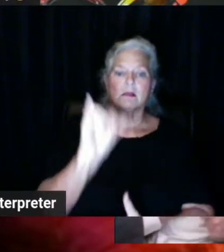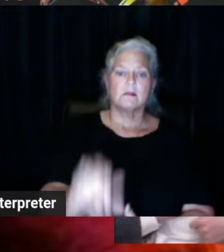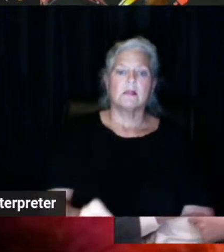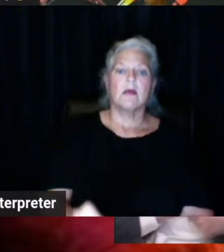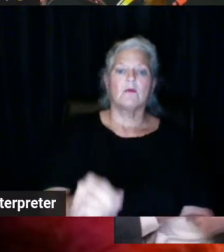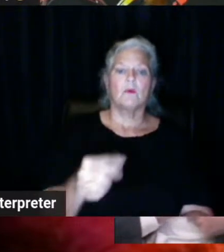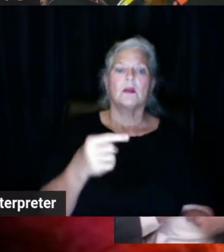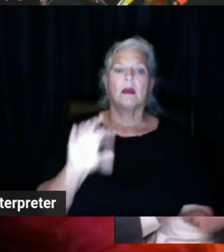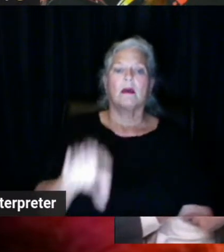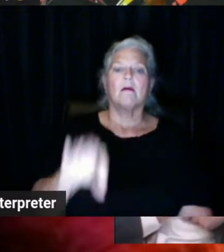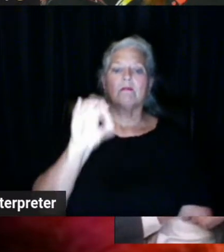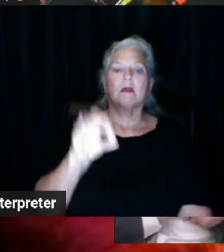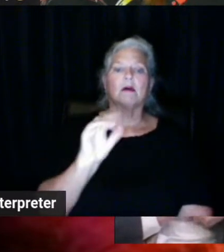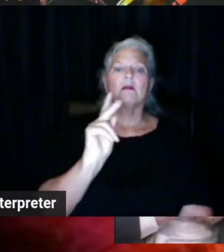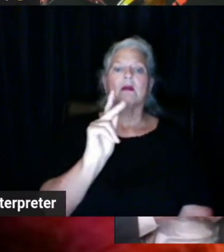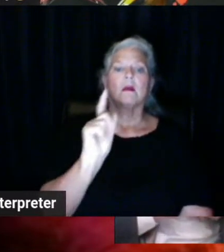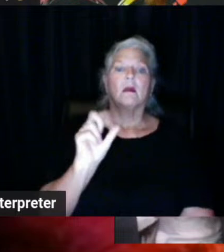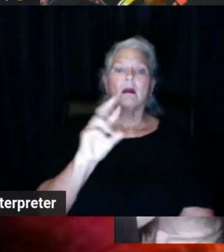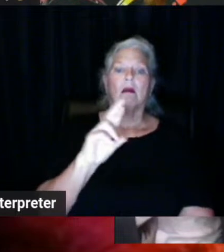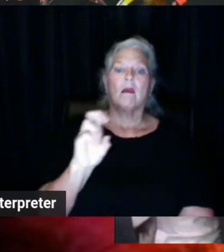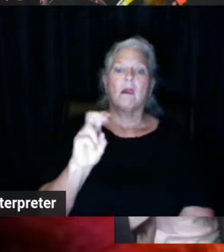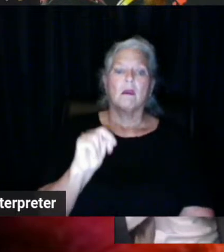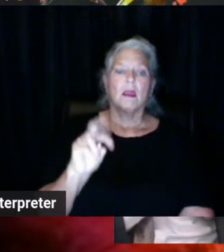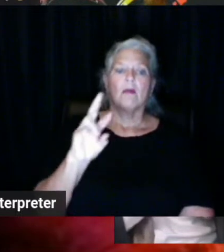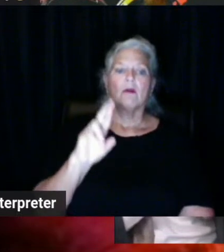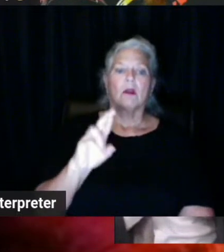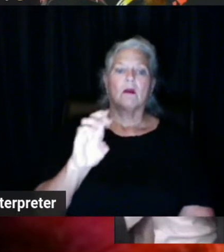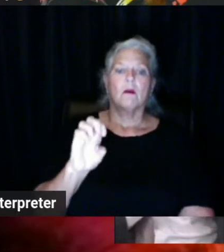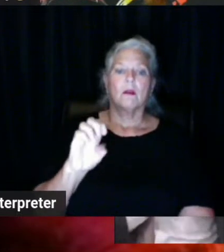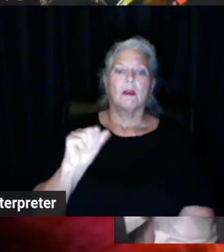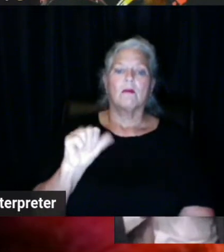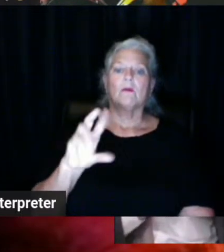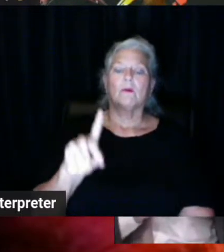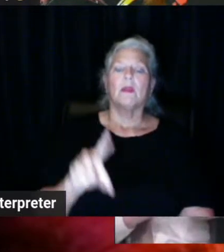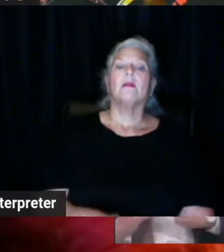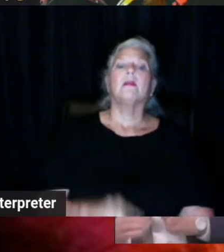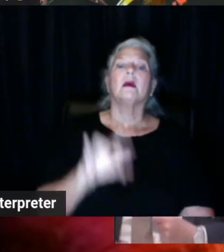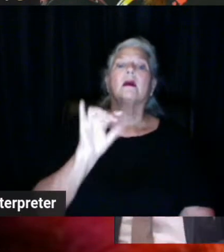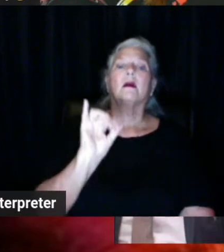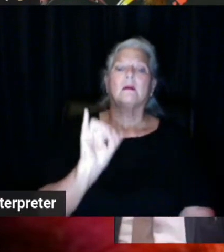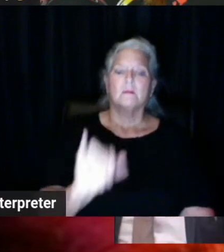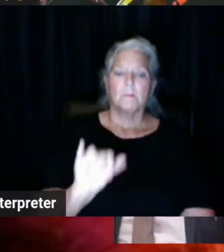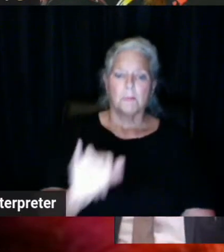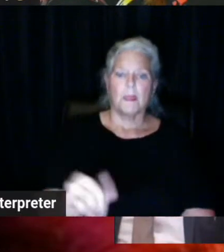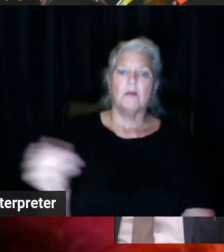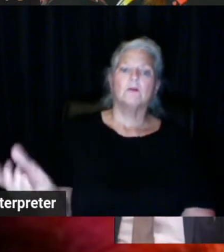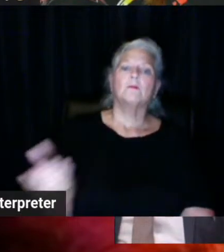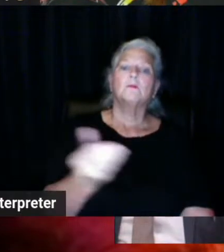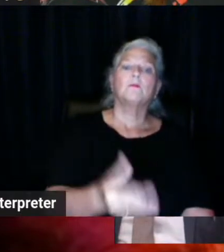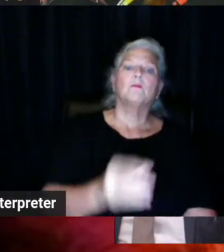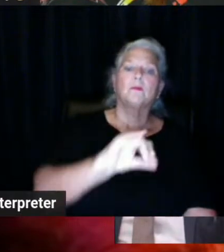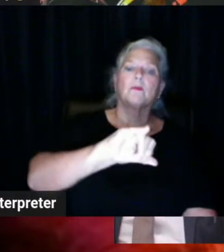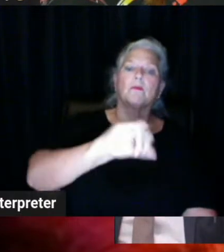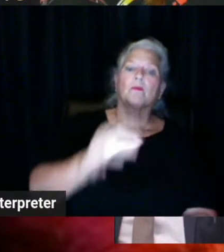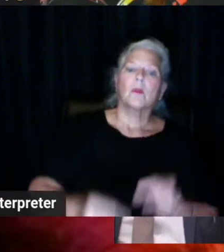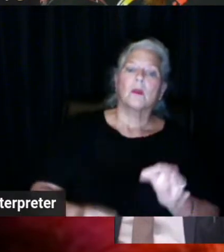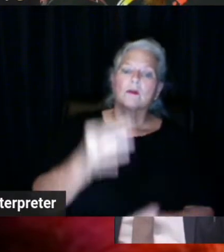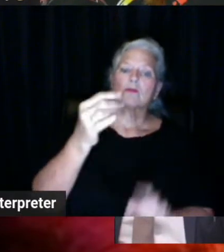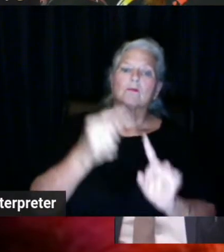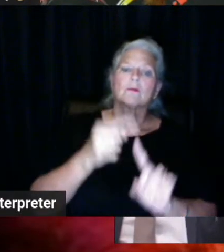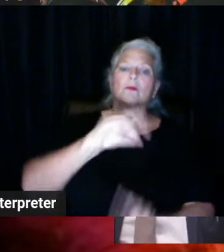There is lack of it. To bring justice for John O'Keefe. Rather, they chose to keep supporting those who